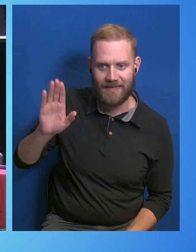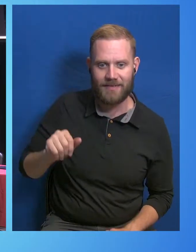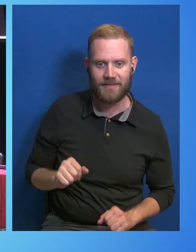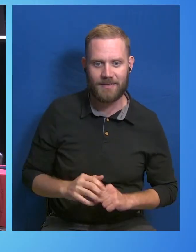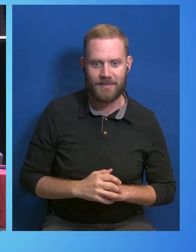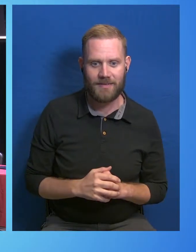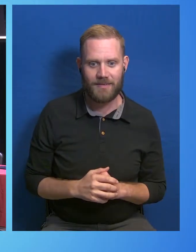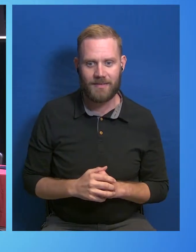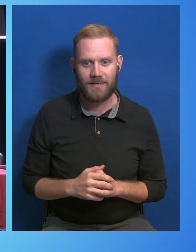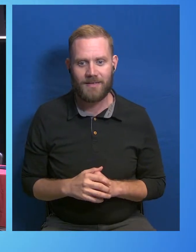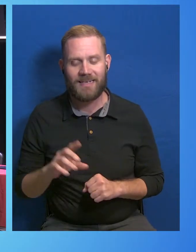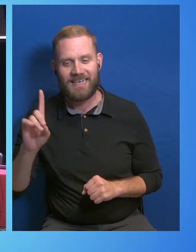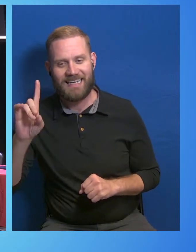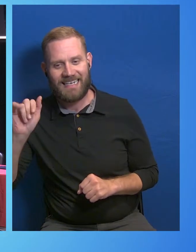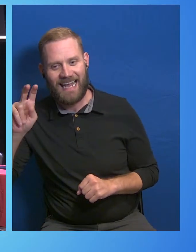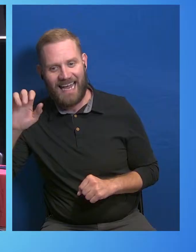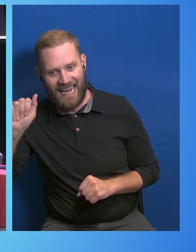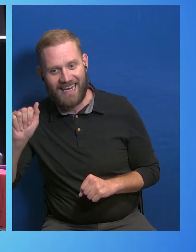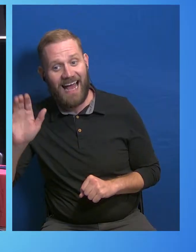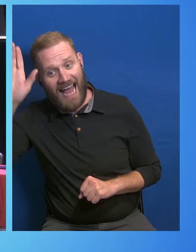Aye. This is Diana.